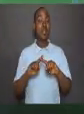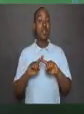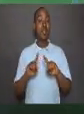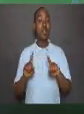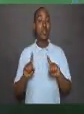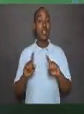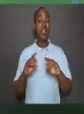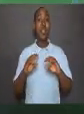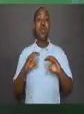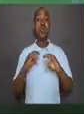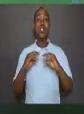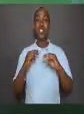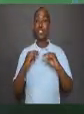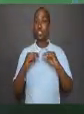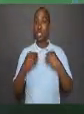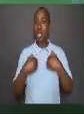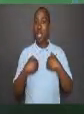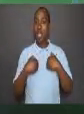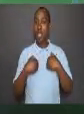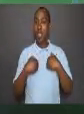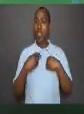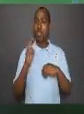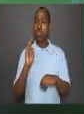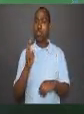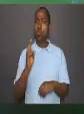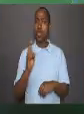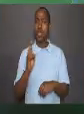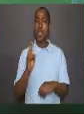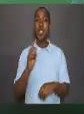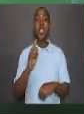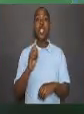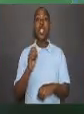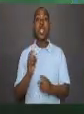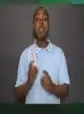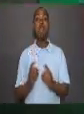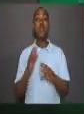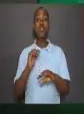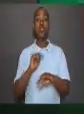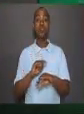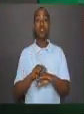concentration, the quicker the rate of diffusion will be.